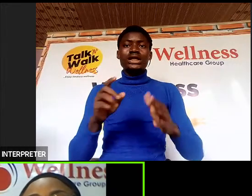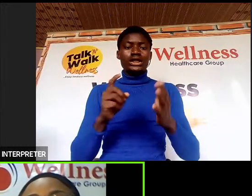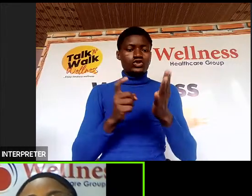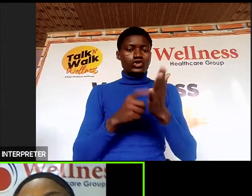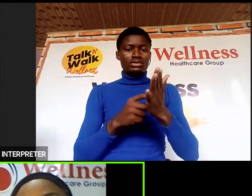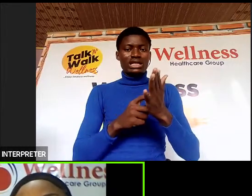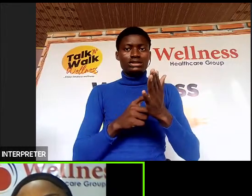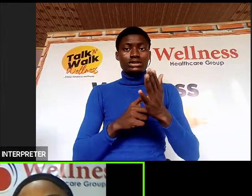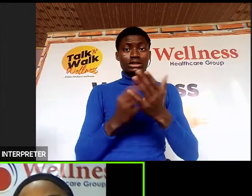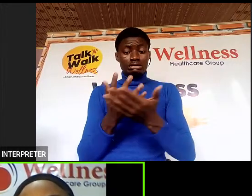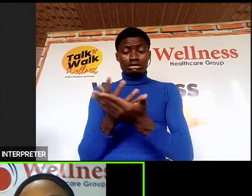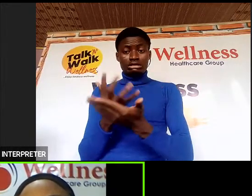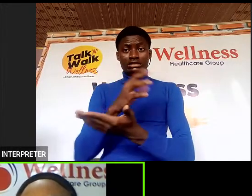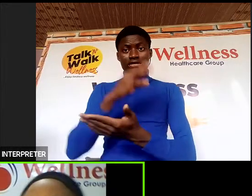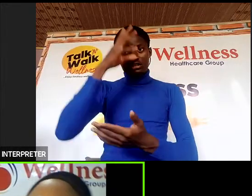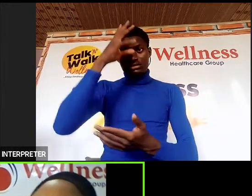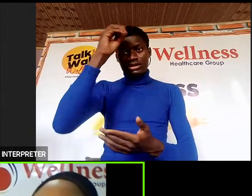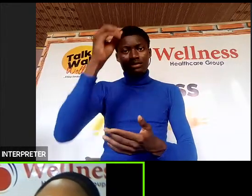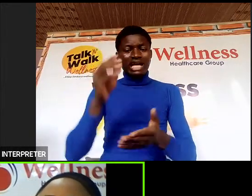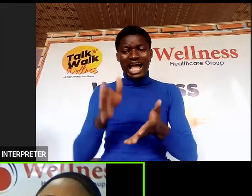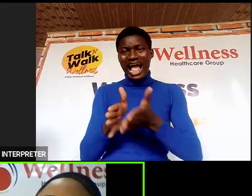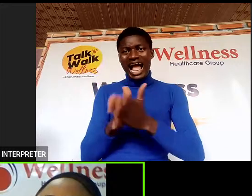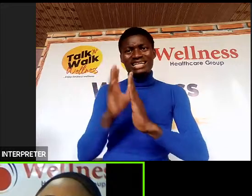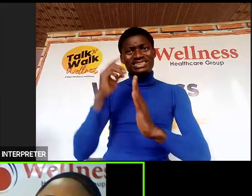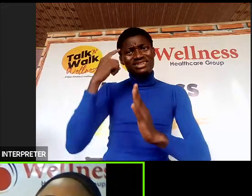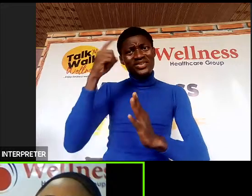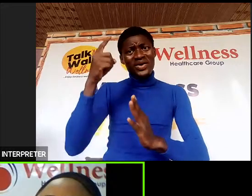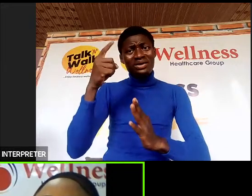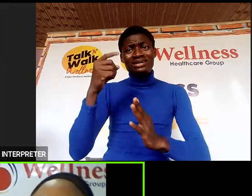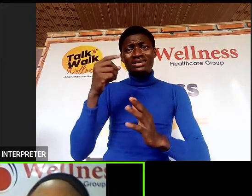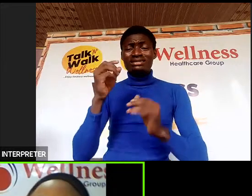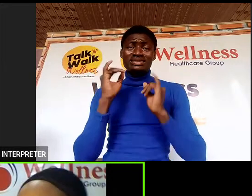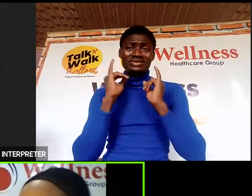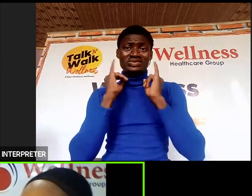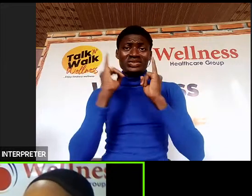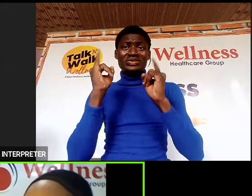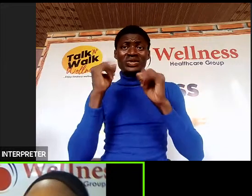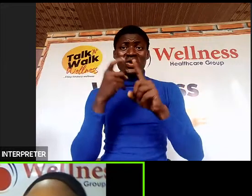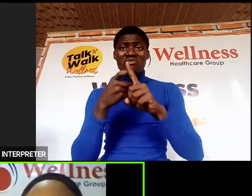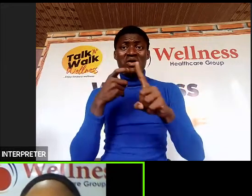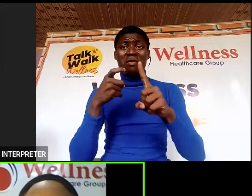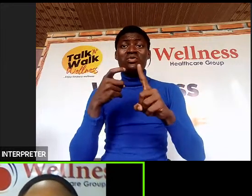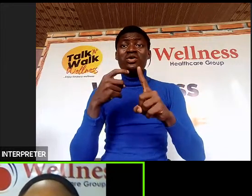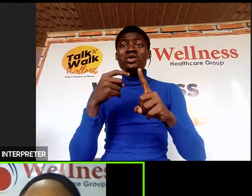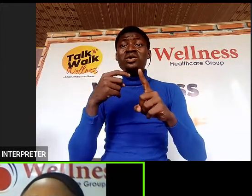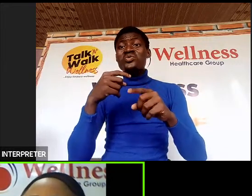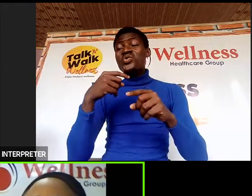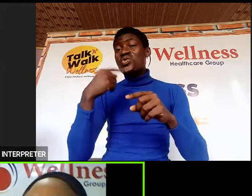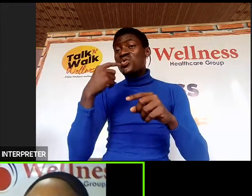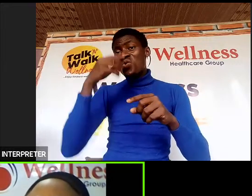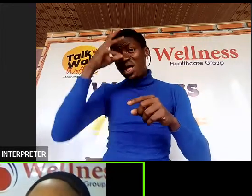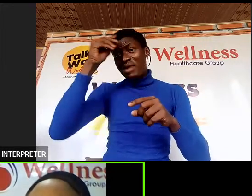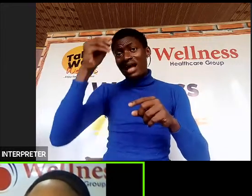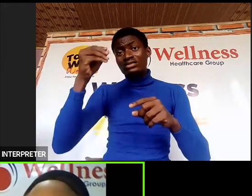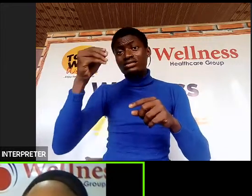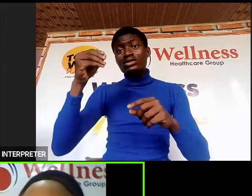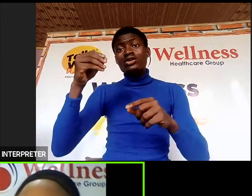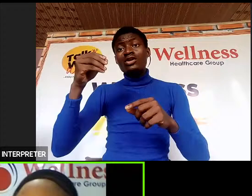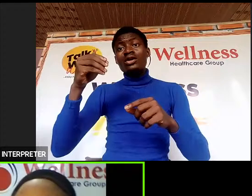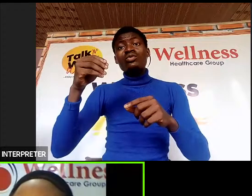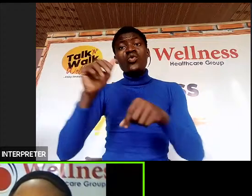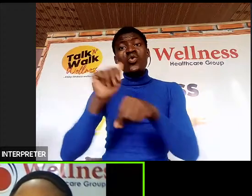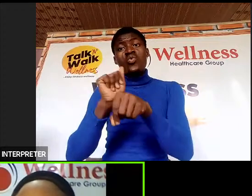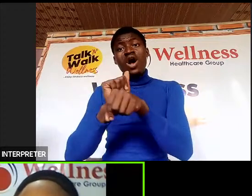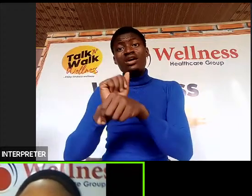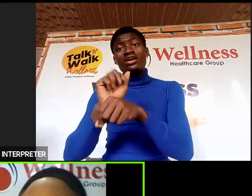you will not be wondering, when someone that is as old as him is taking instruction from a vulcanizer, you're not asking that, why are you taking instruction